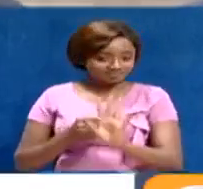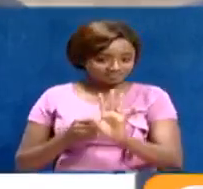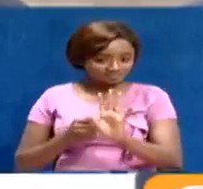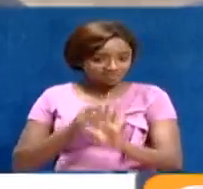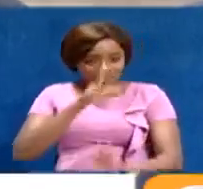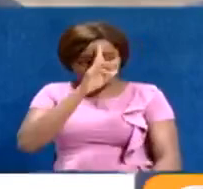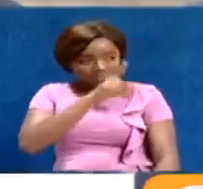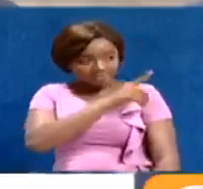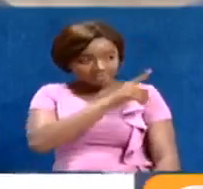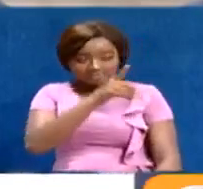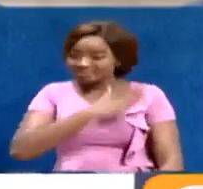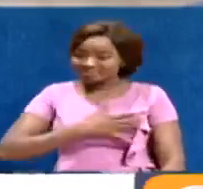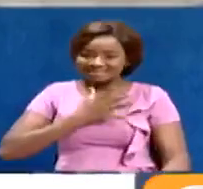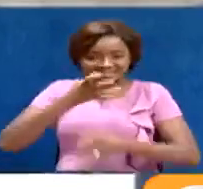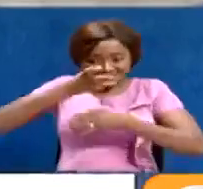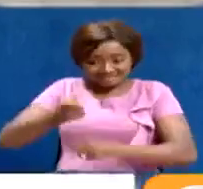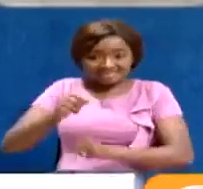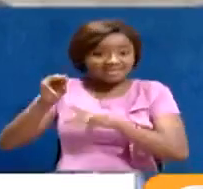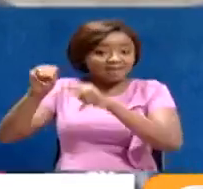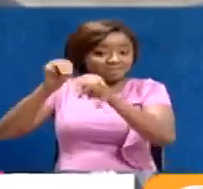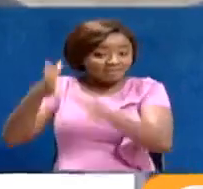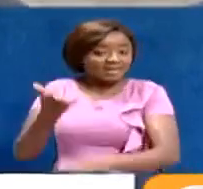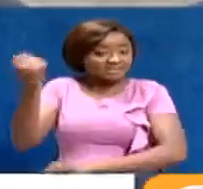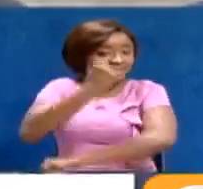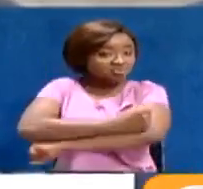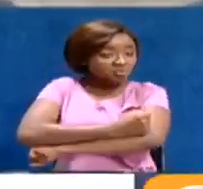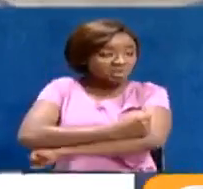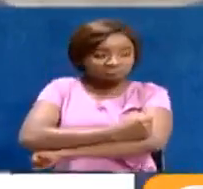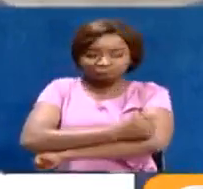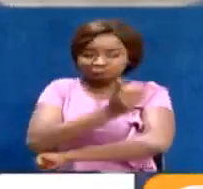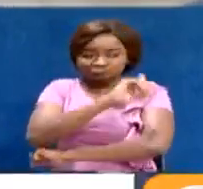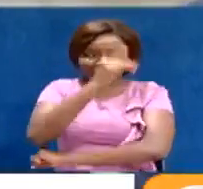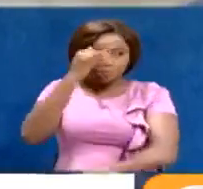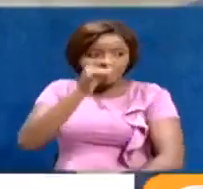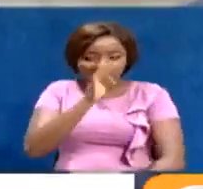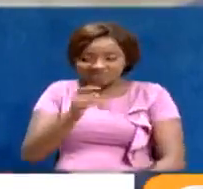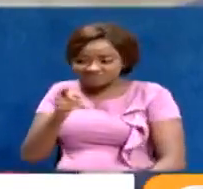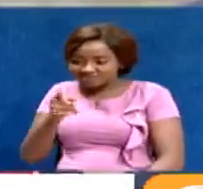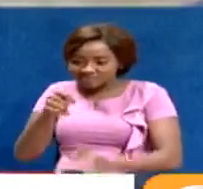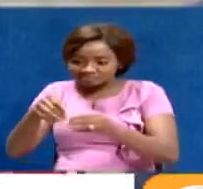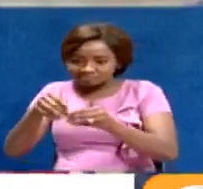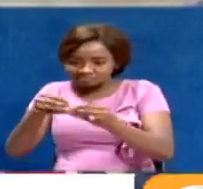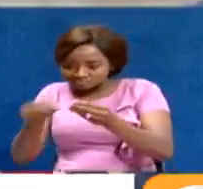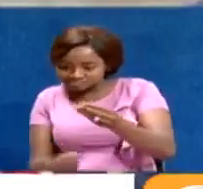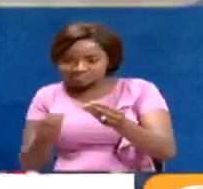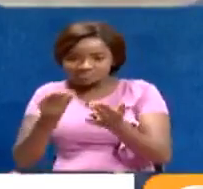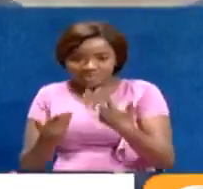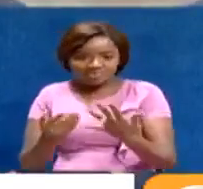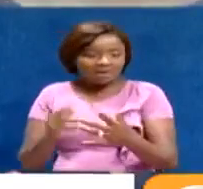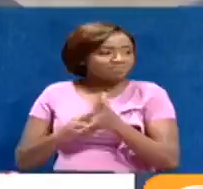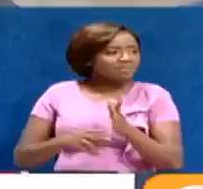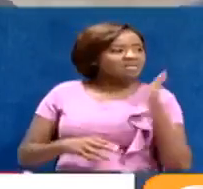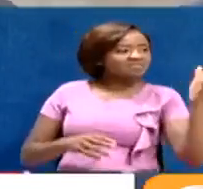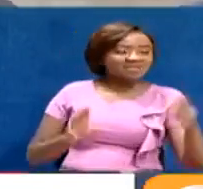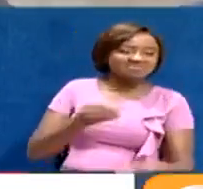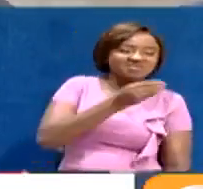trust any center manager, because in order for them to cut and remove a paper, they have either hoodwinked the security officer with a very nice